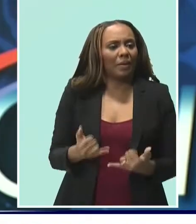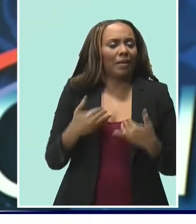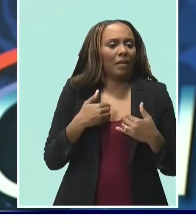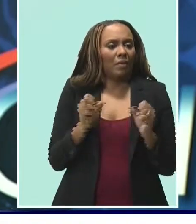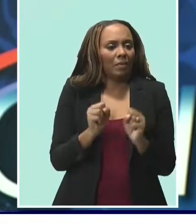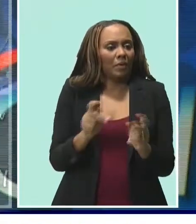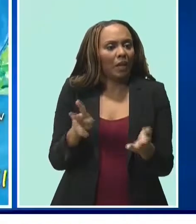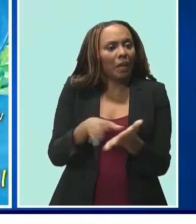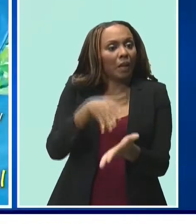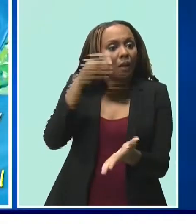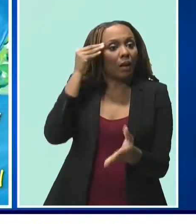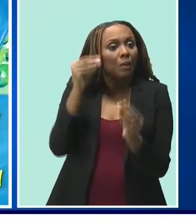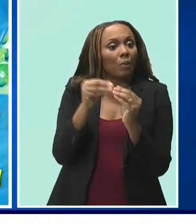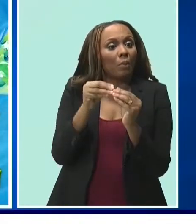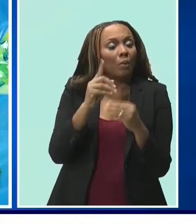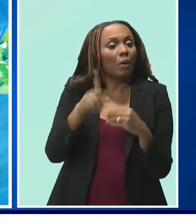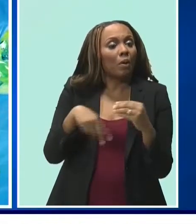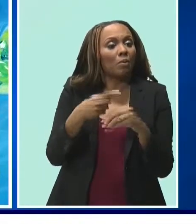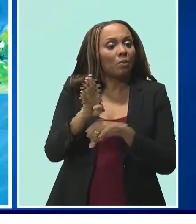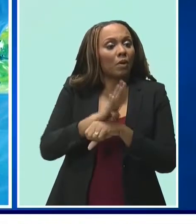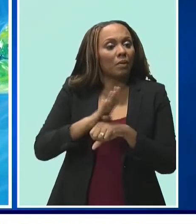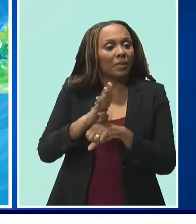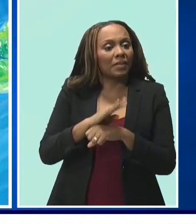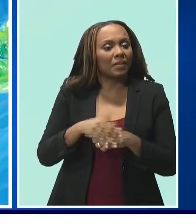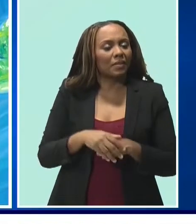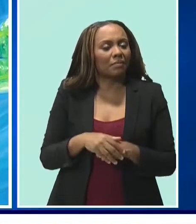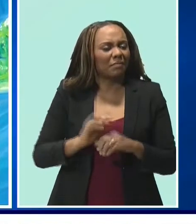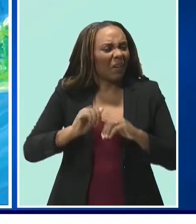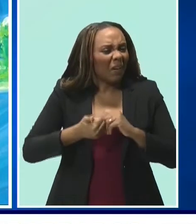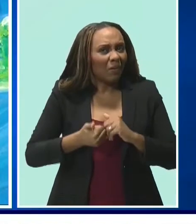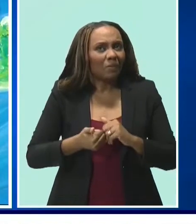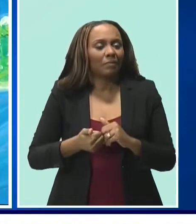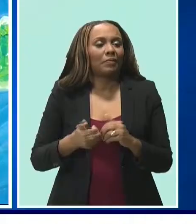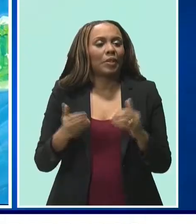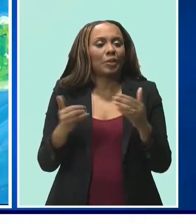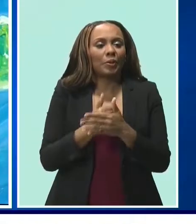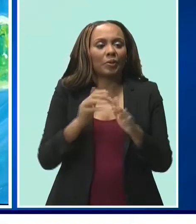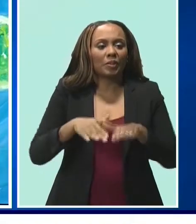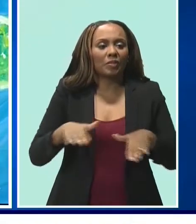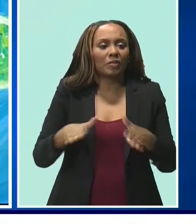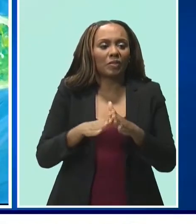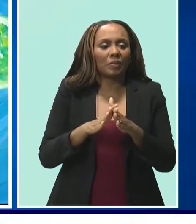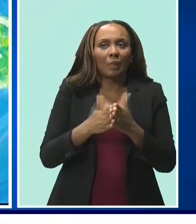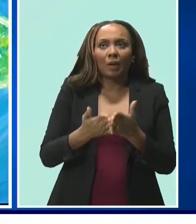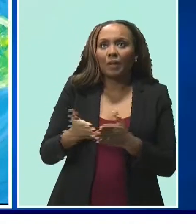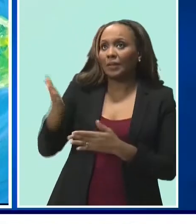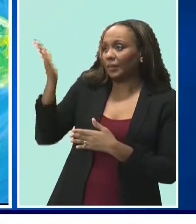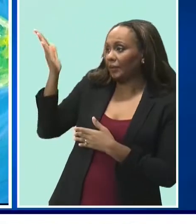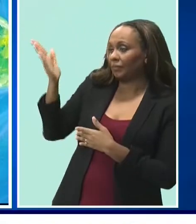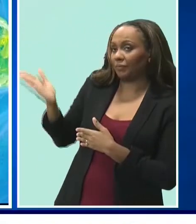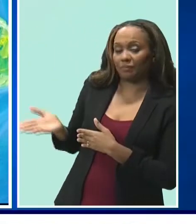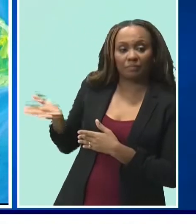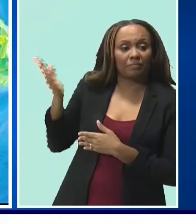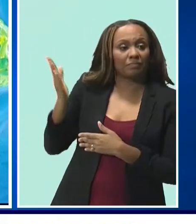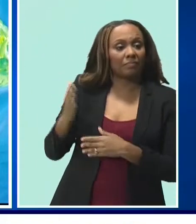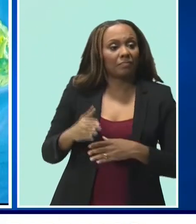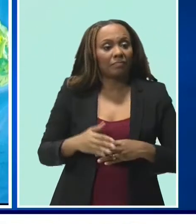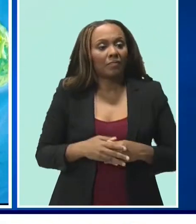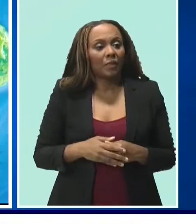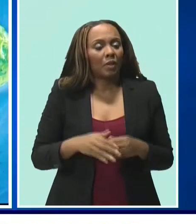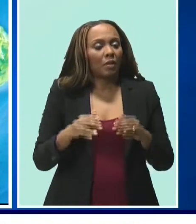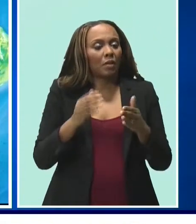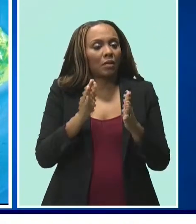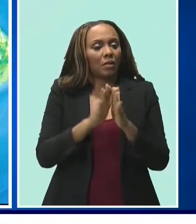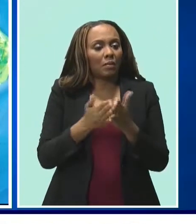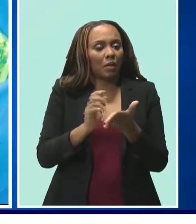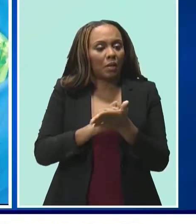opportunity comes through a recently published children's book, The Adventures of Amma and Kwesi in Barbados, in the sparkling rainbow